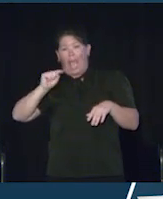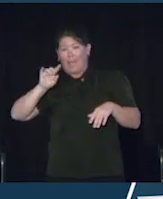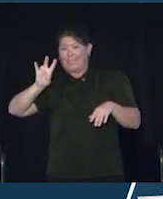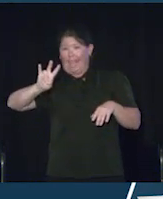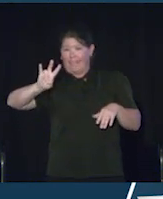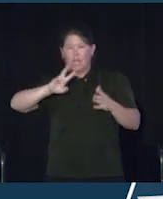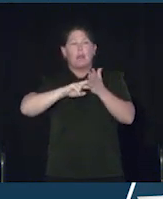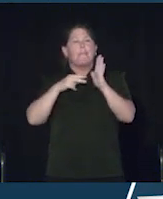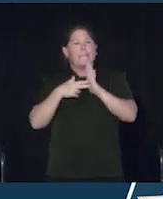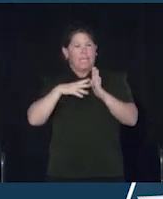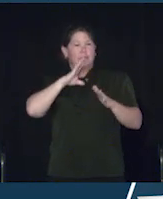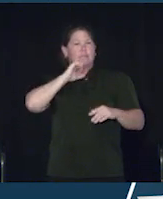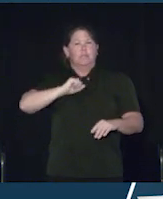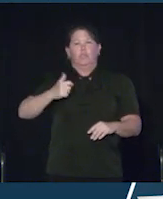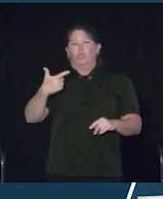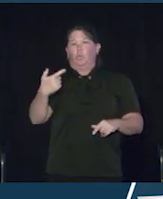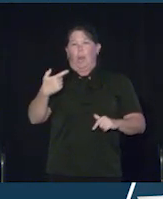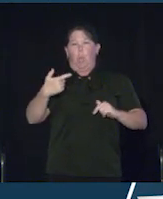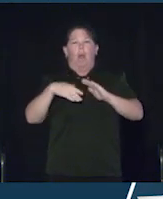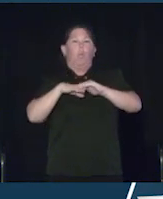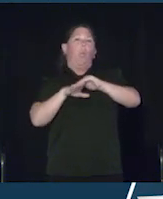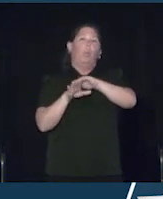So applicants, again, I think that